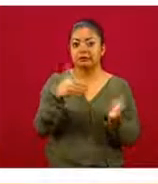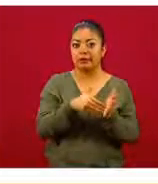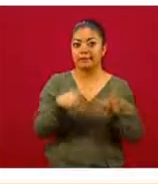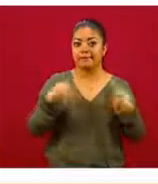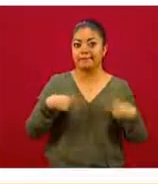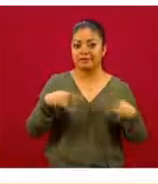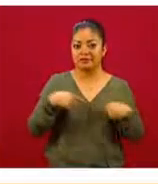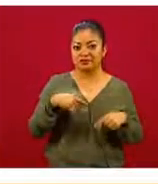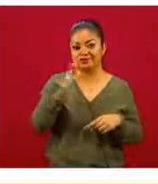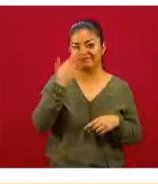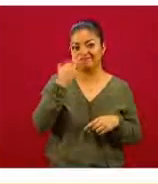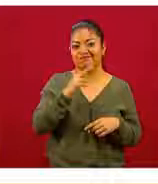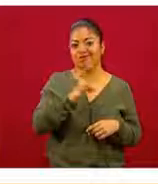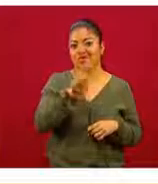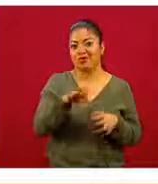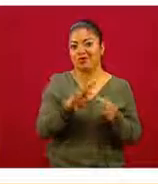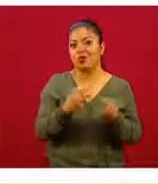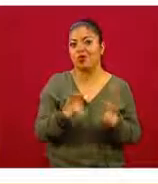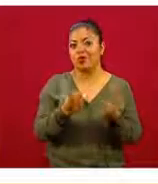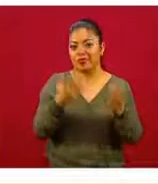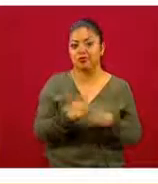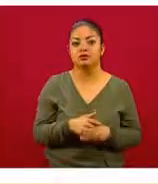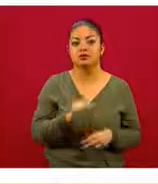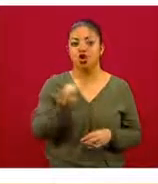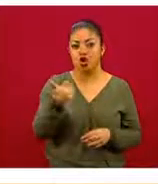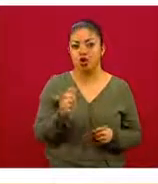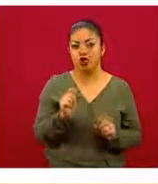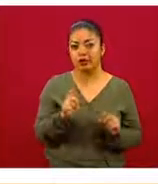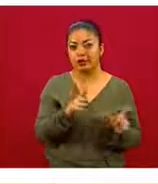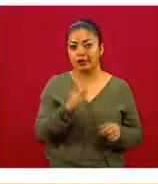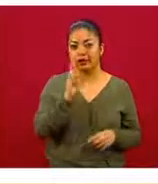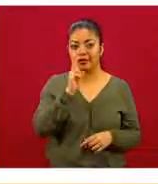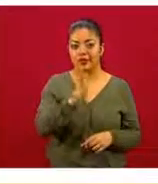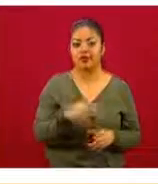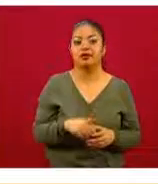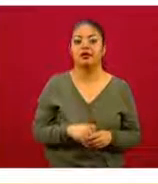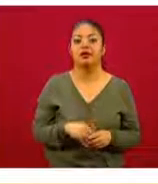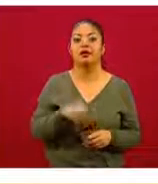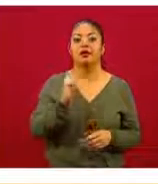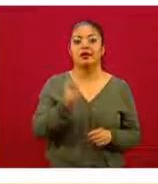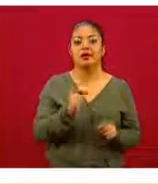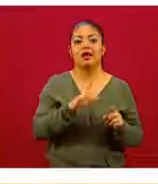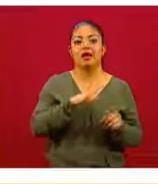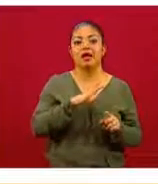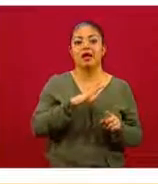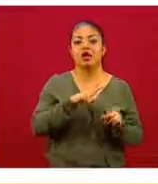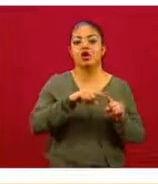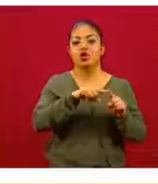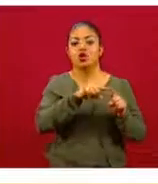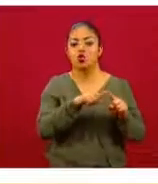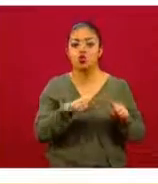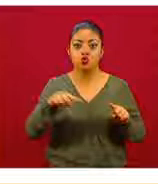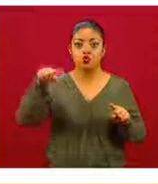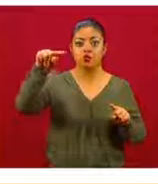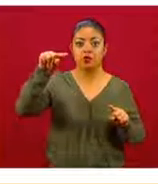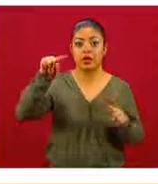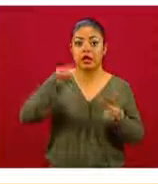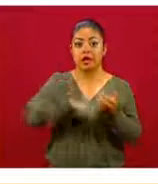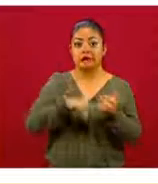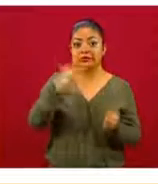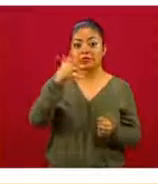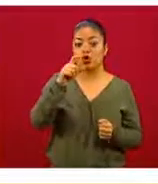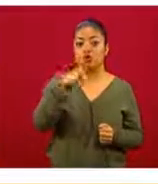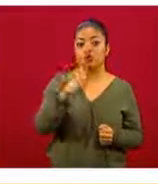of symptoms. And this is a little bit more than representing more than 6,000 people who have lost their lives. This is the